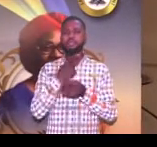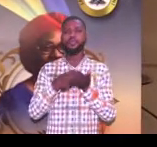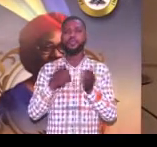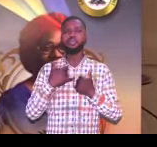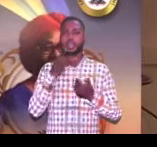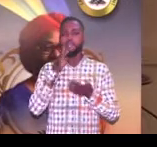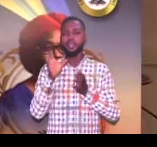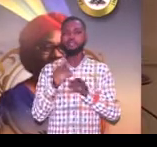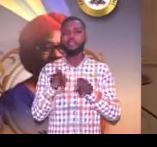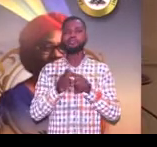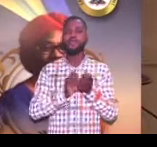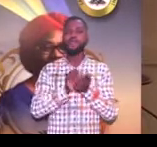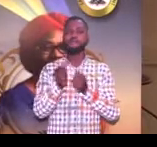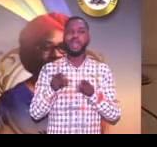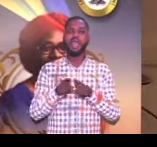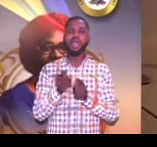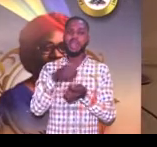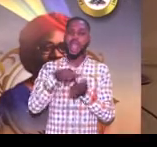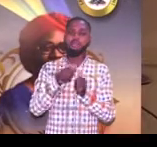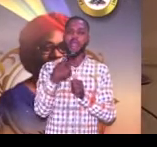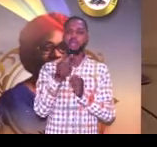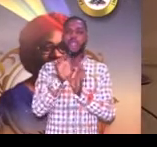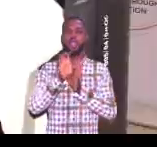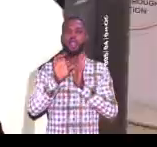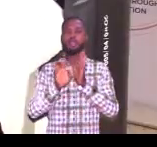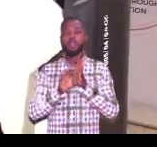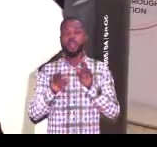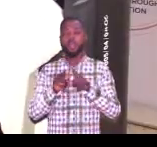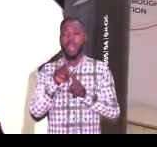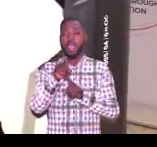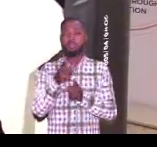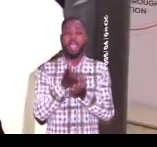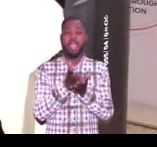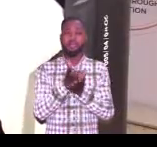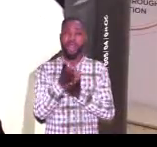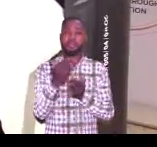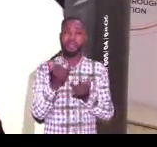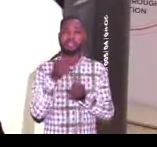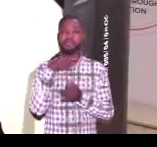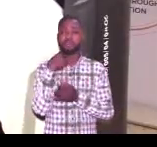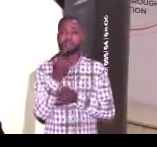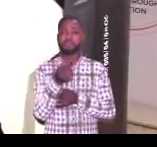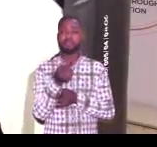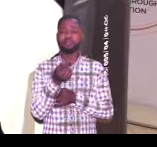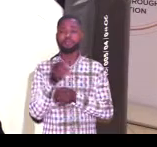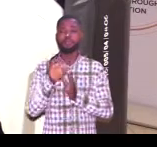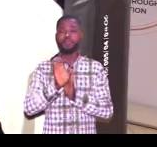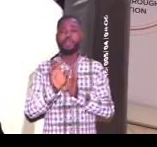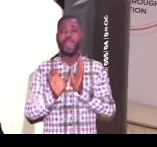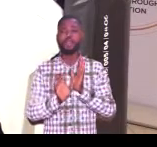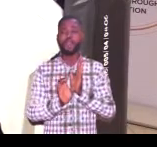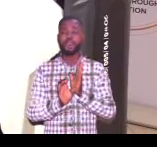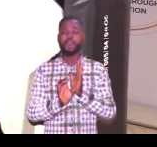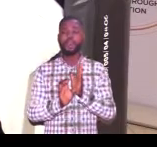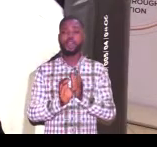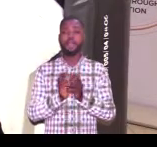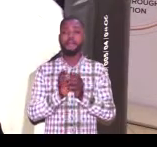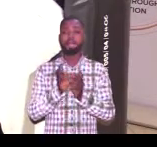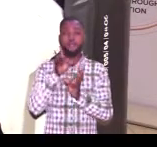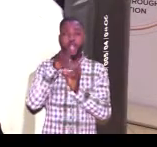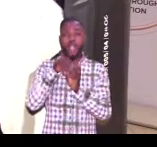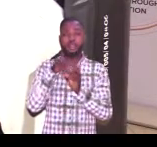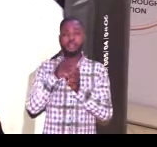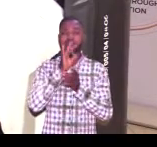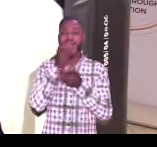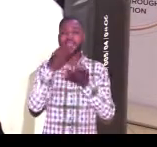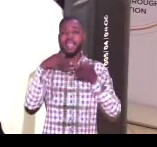what has been done so far as regards the curriculum? Like you rightly said, curriculum